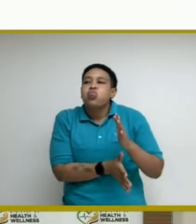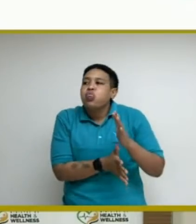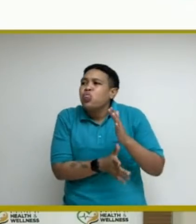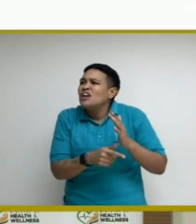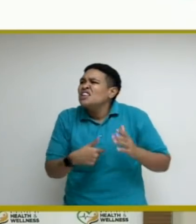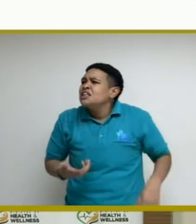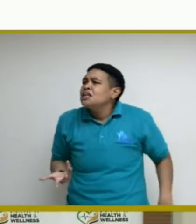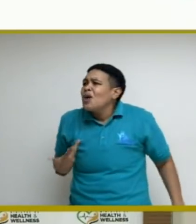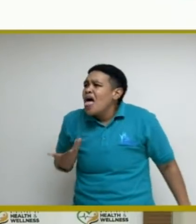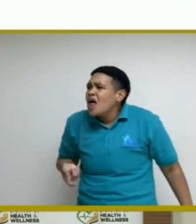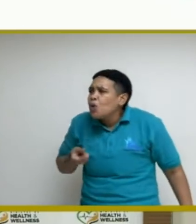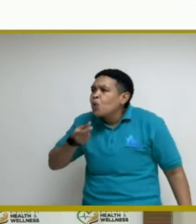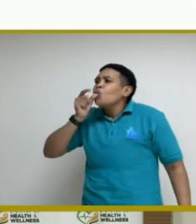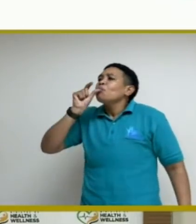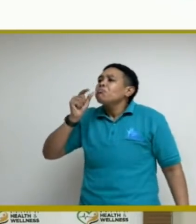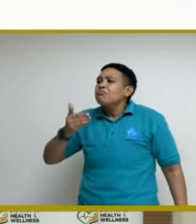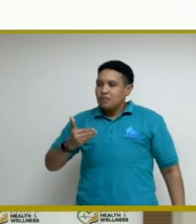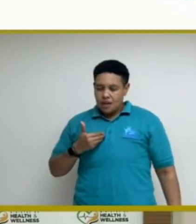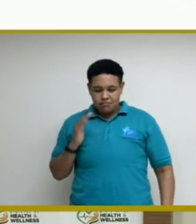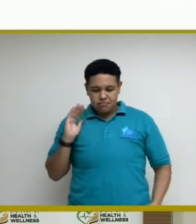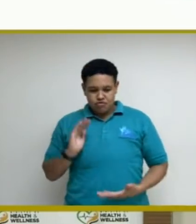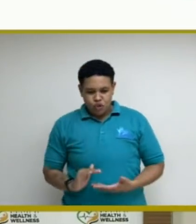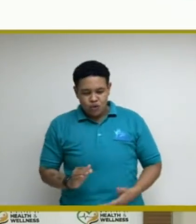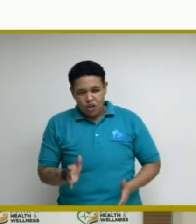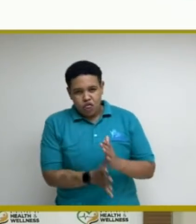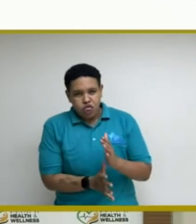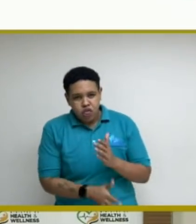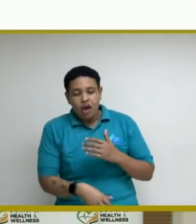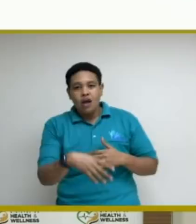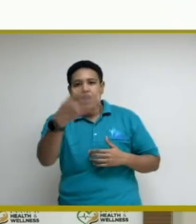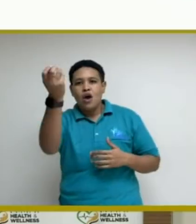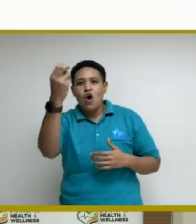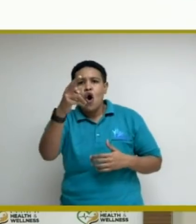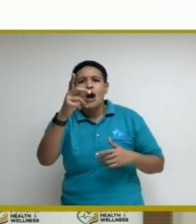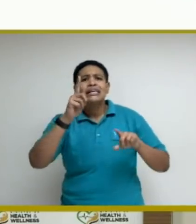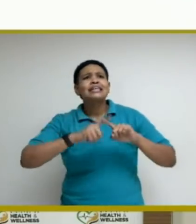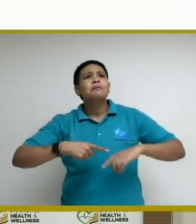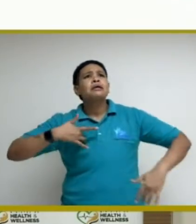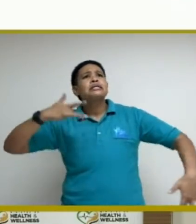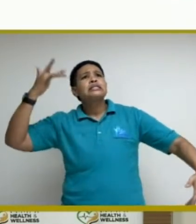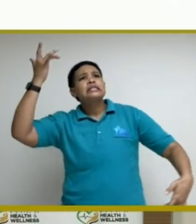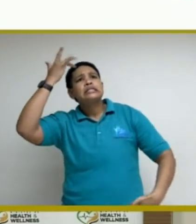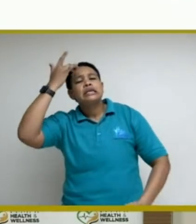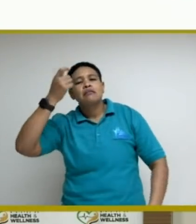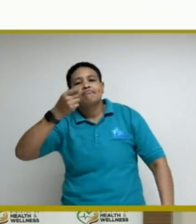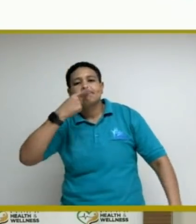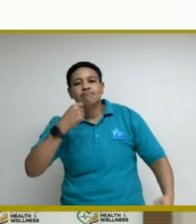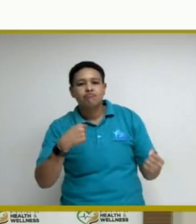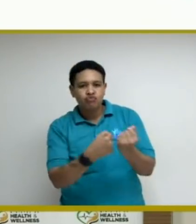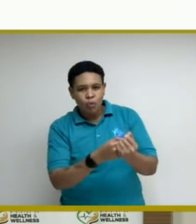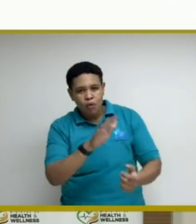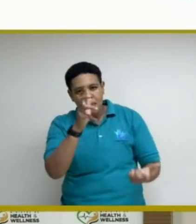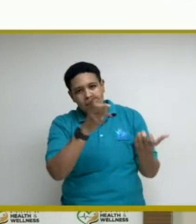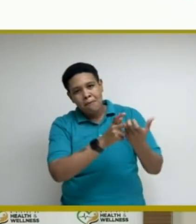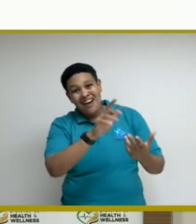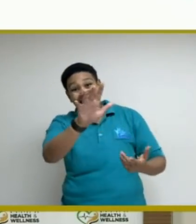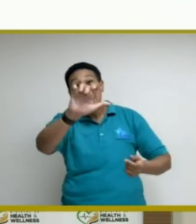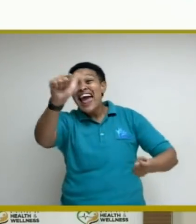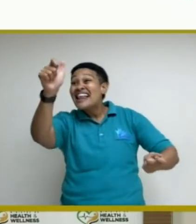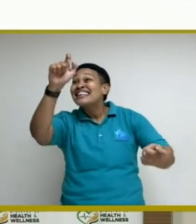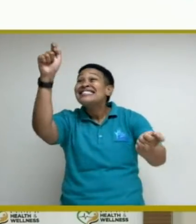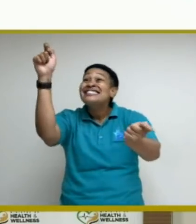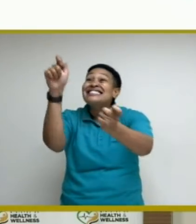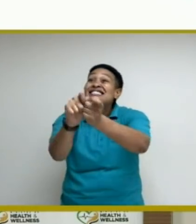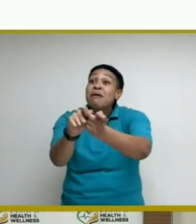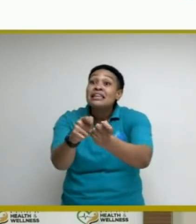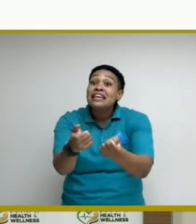or the treatment that you do is dependent on the symptom. There is no specific treatment that you're